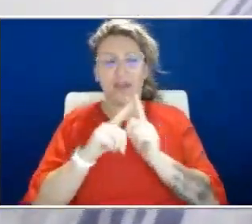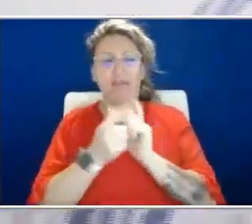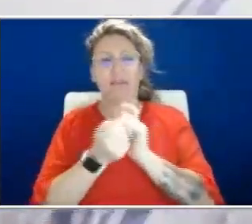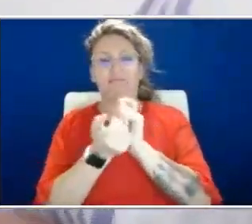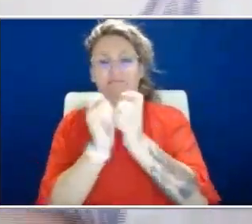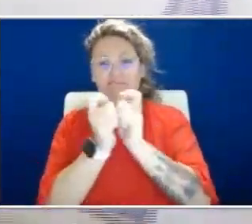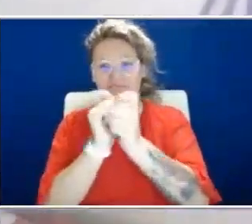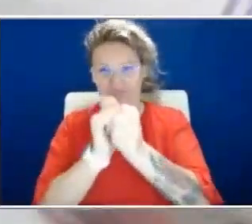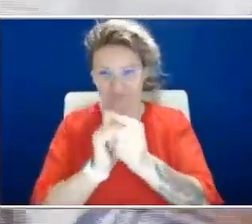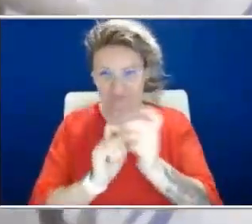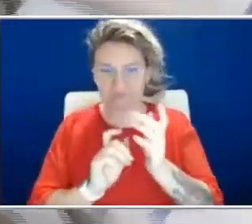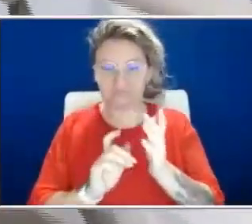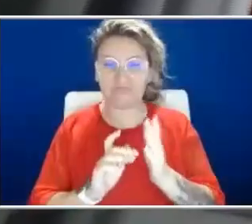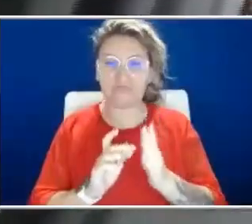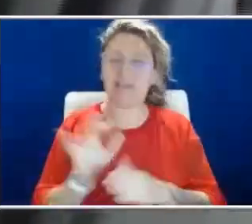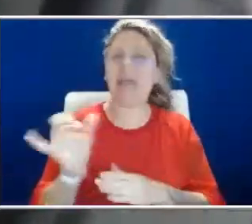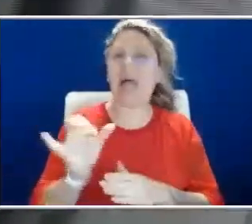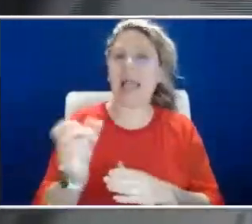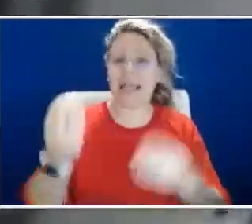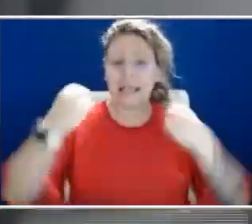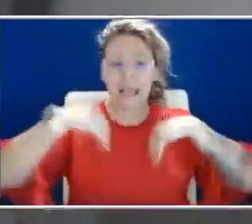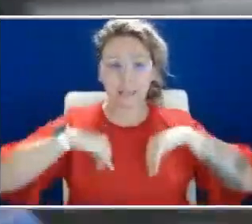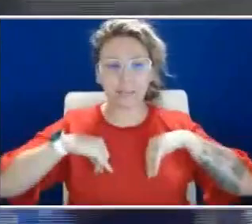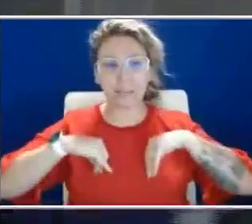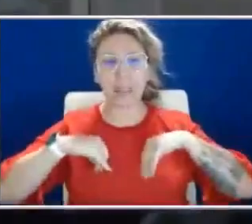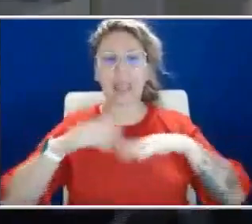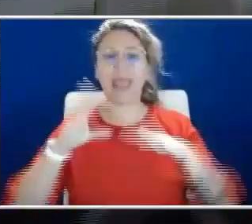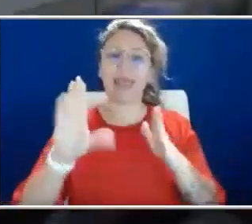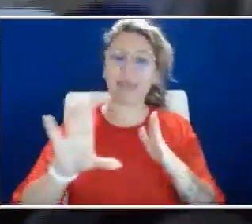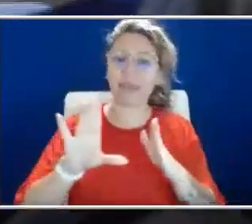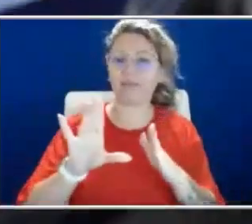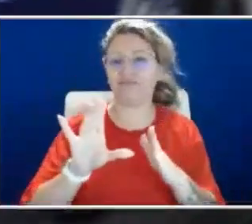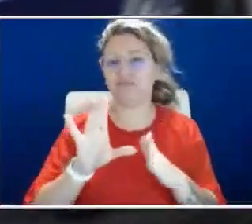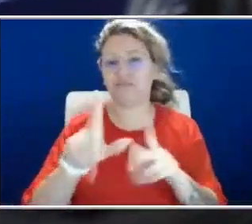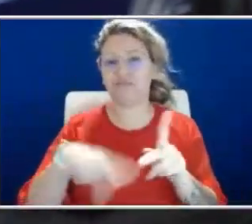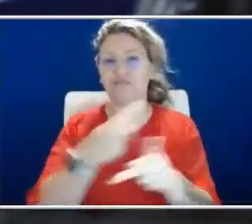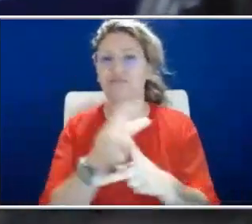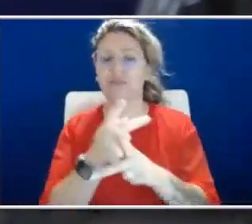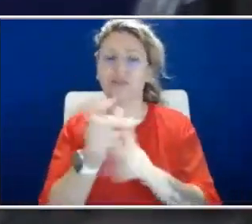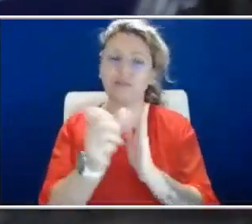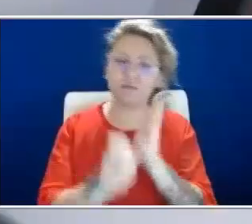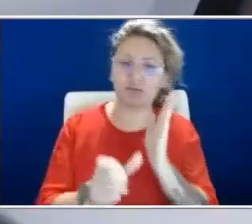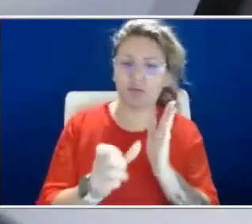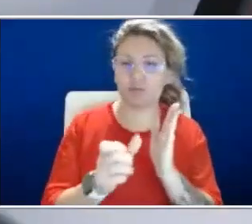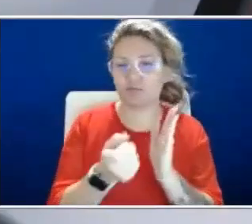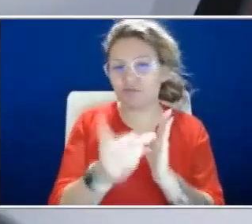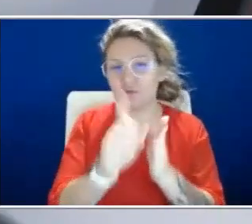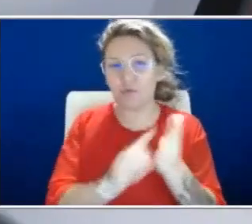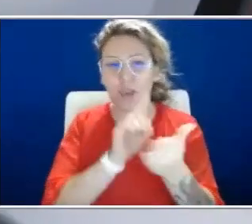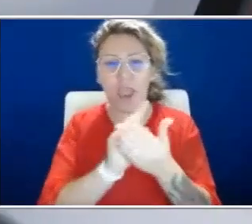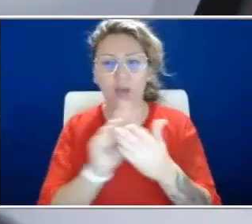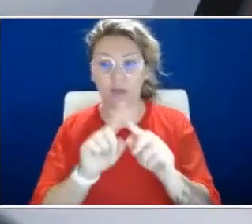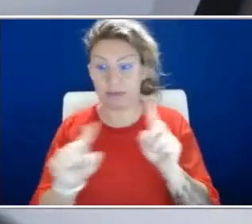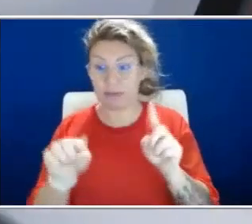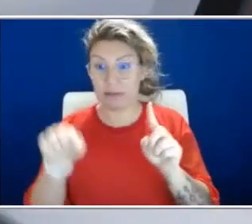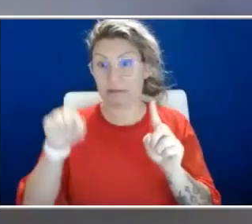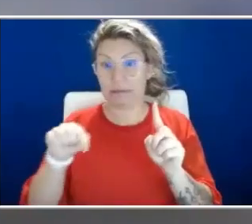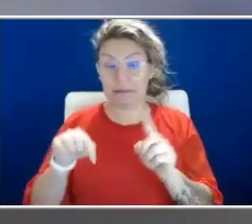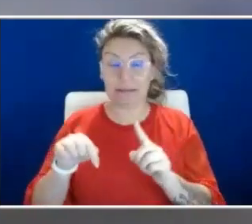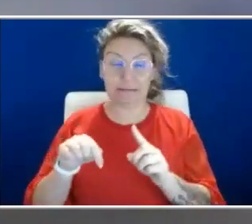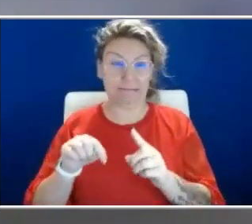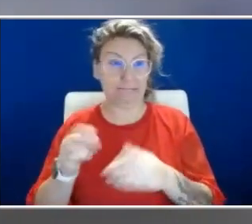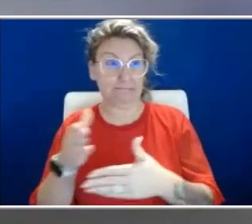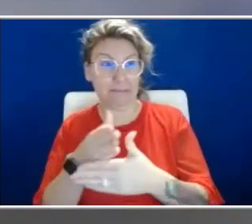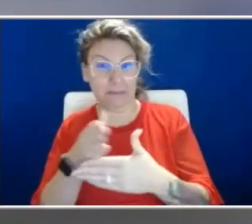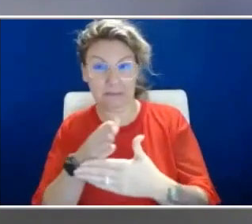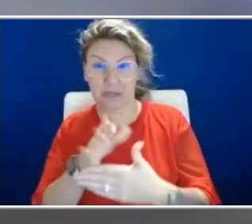implant surgery, for example, it could just take a couple of hours, where this, it could take, for both sides, it can take anywhere from 8 hours, give or take a